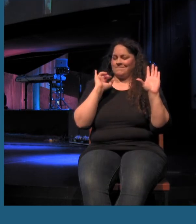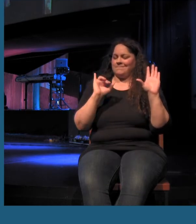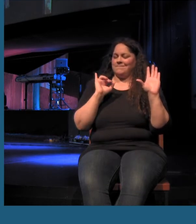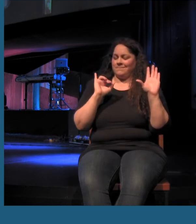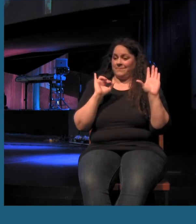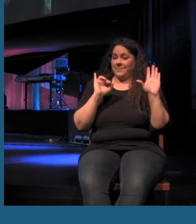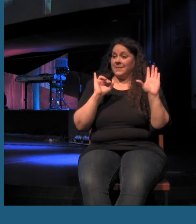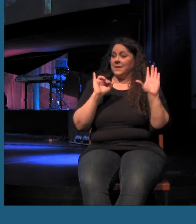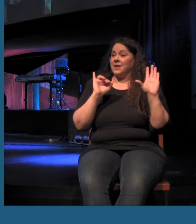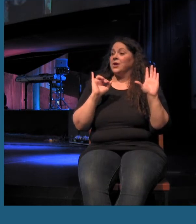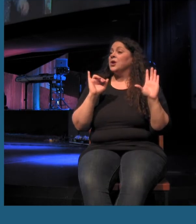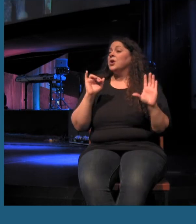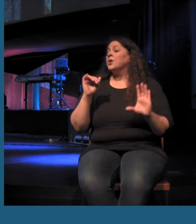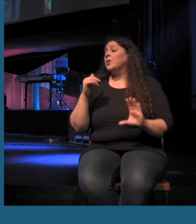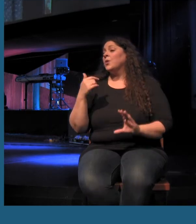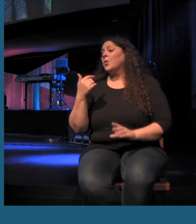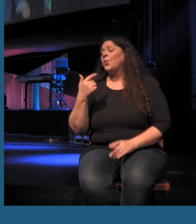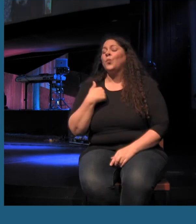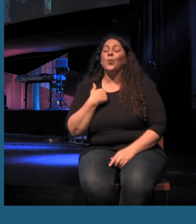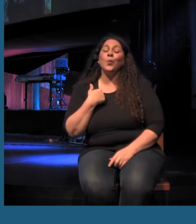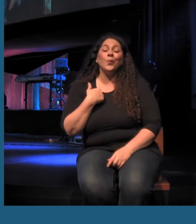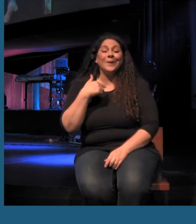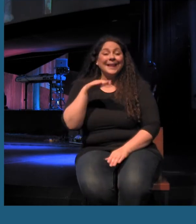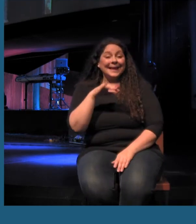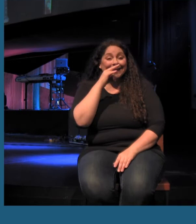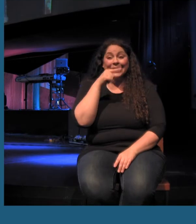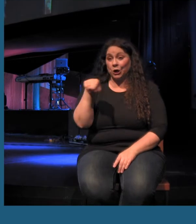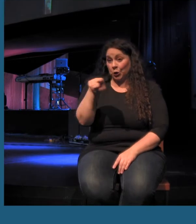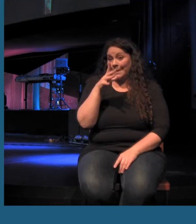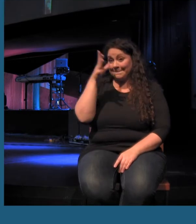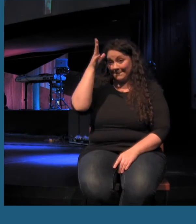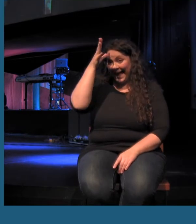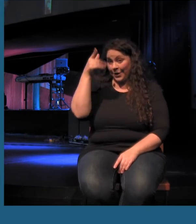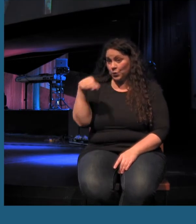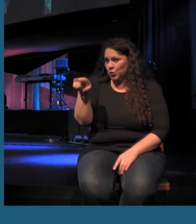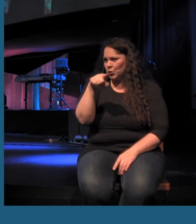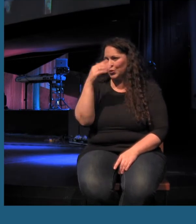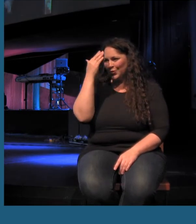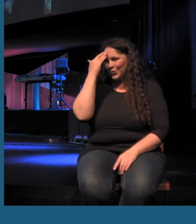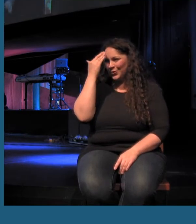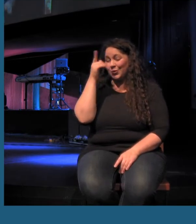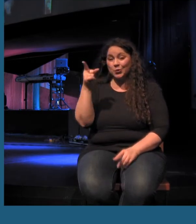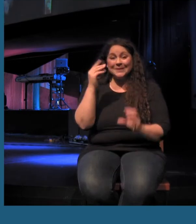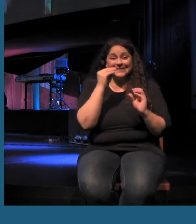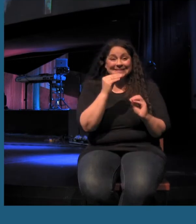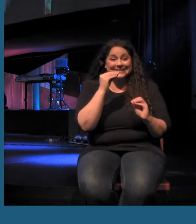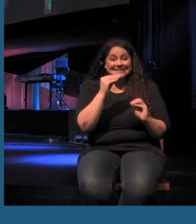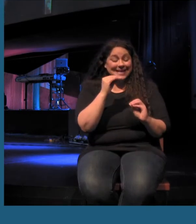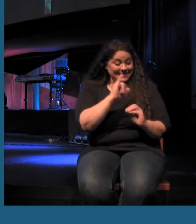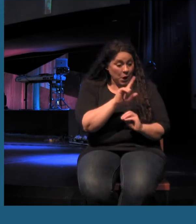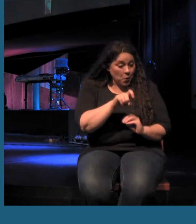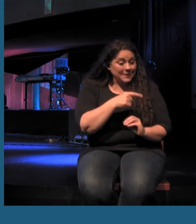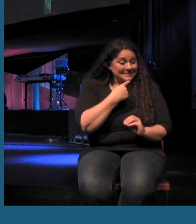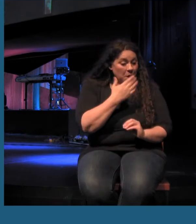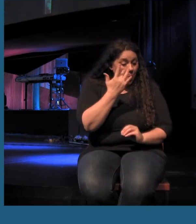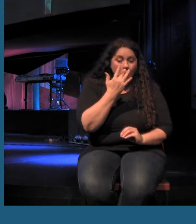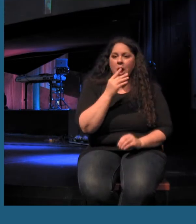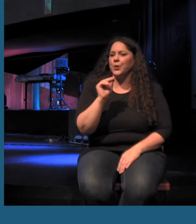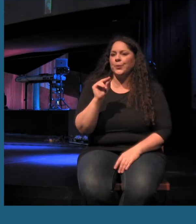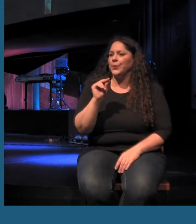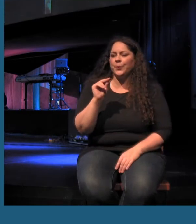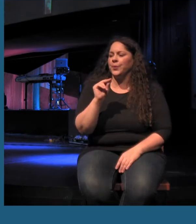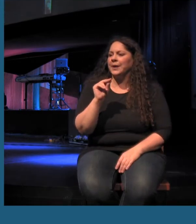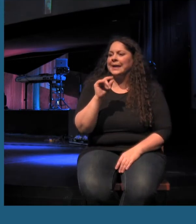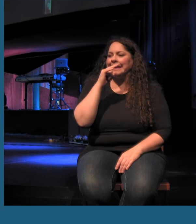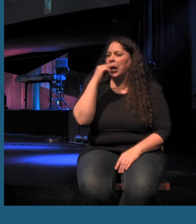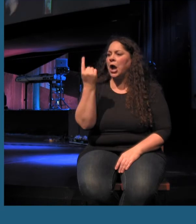It's a question that we've asked since we were children. If you're parents, you have young kids, you know you did not have to teach your children to ask the question, why?